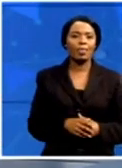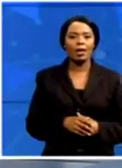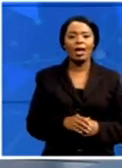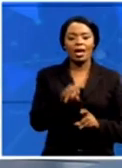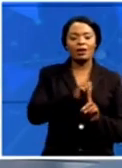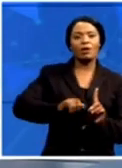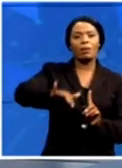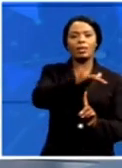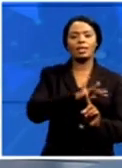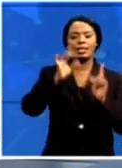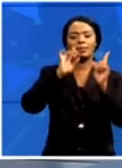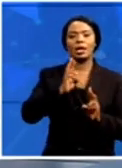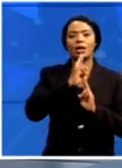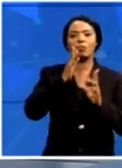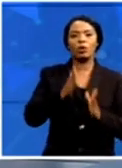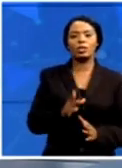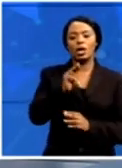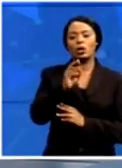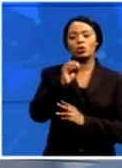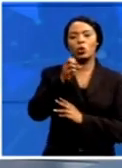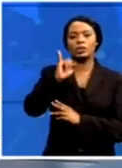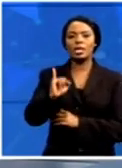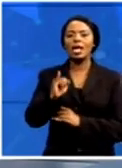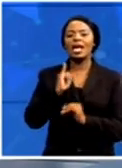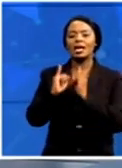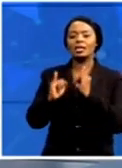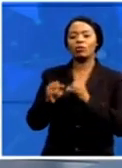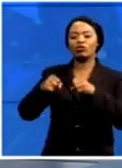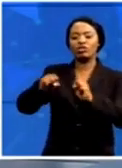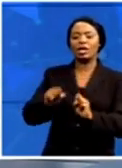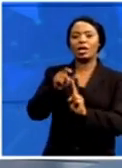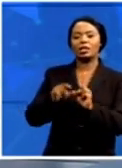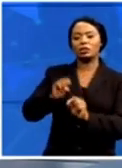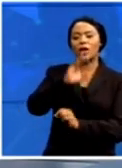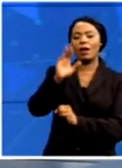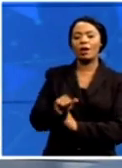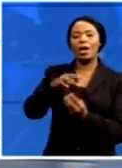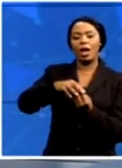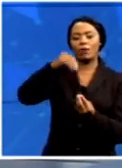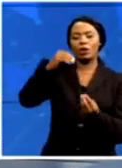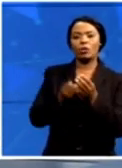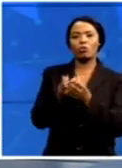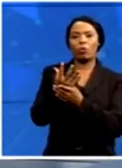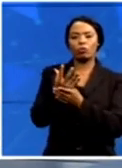Miya spoke to the chairperson of the South African Avocado Growers Association.